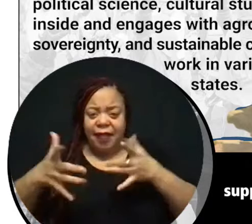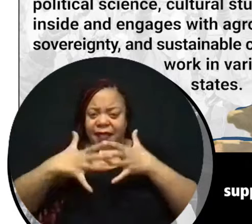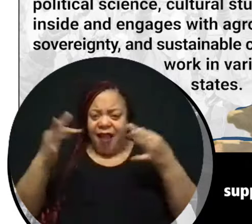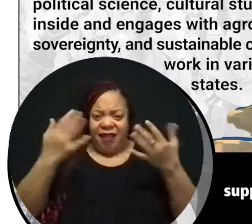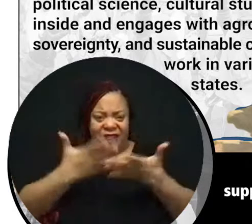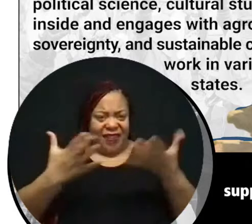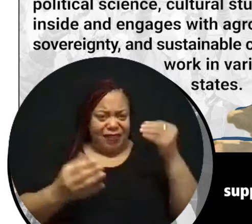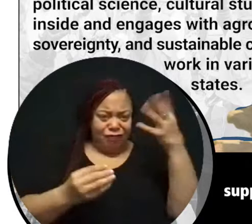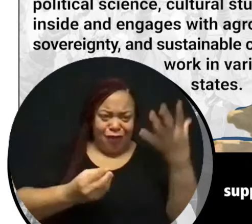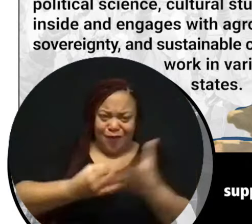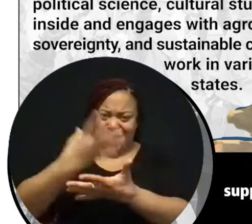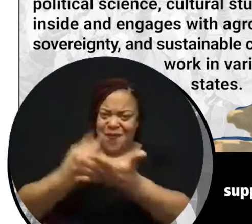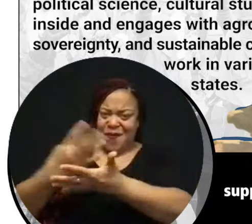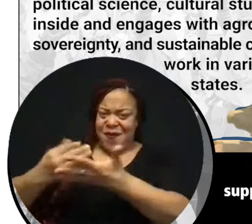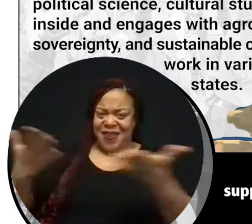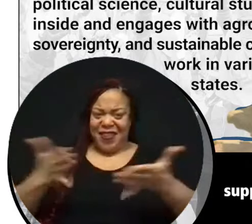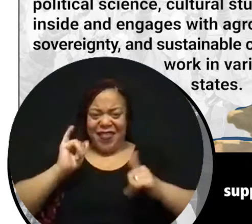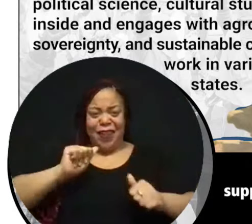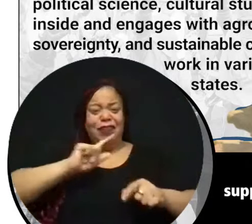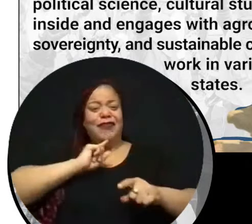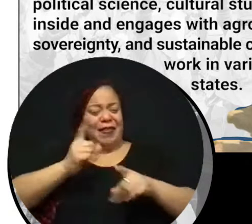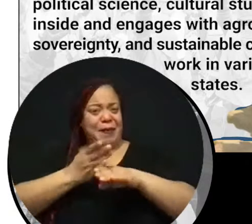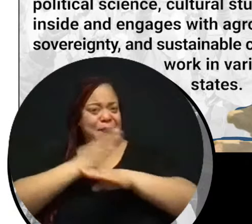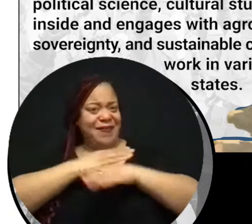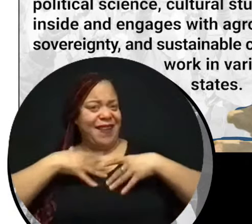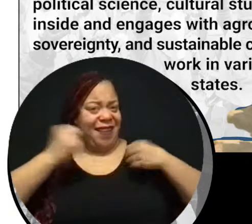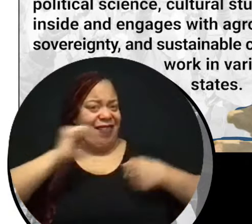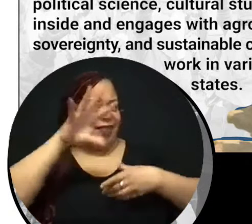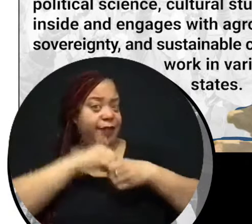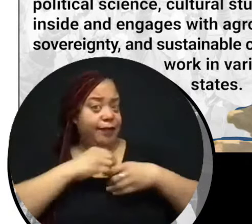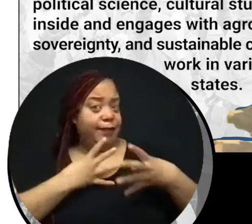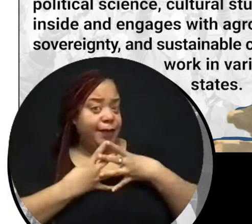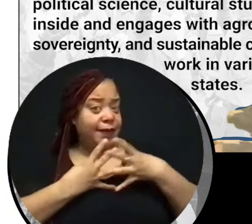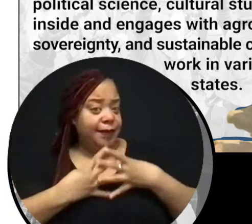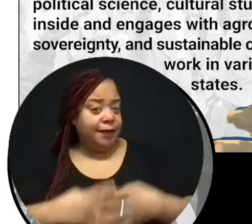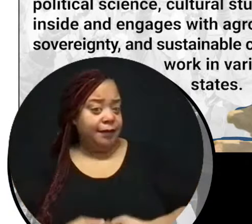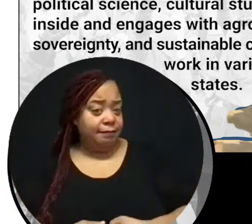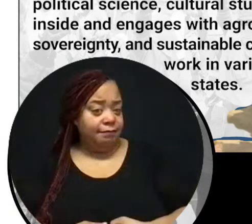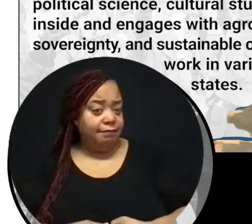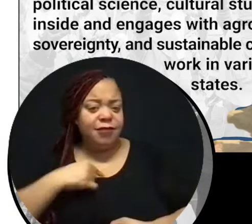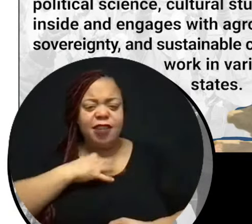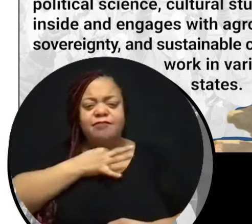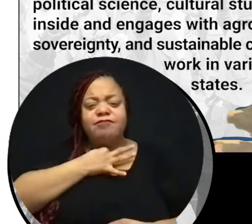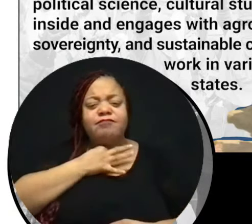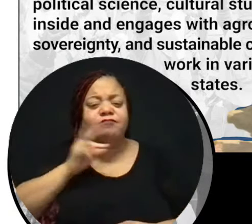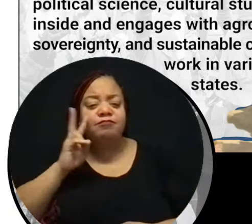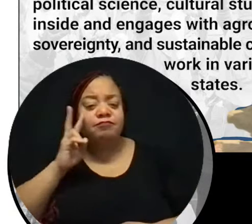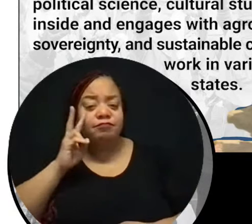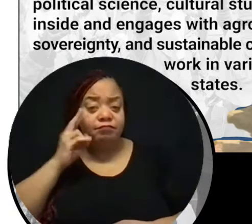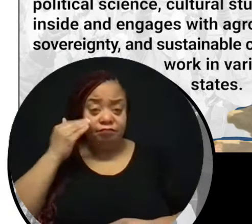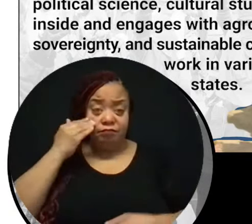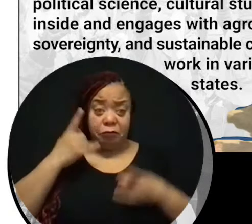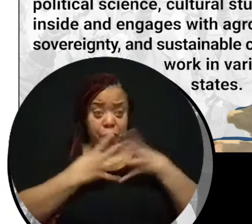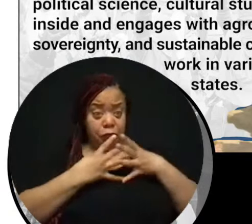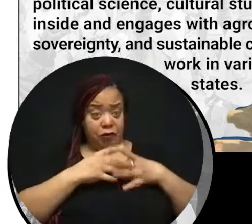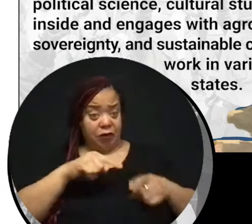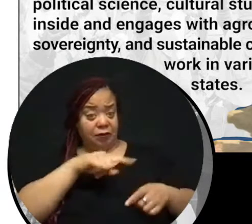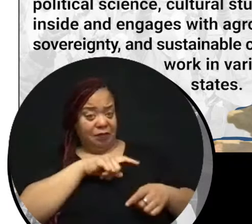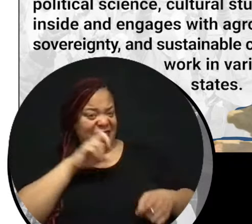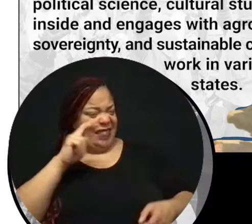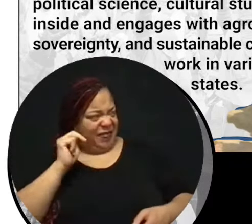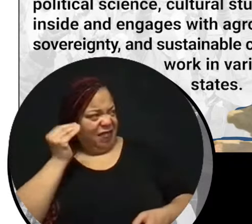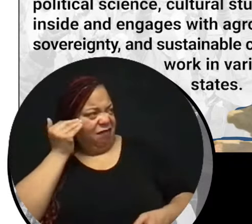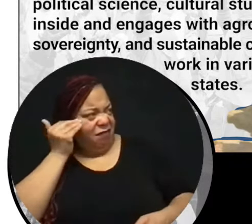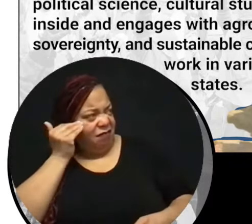even conscious or even supportive of that, and I learned that they were sending all of the produce that was grown, and they still